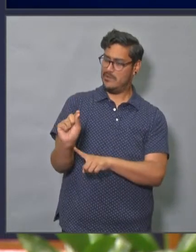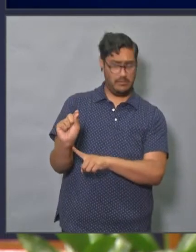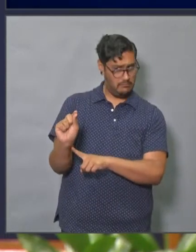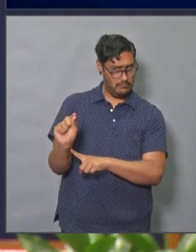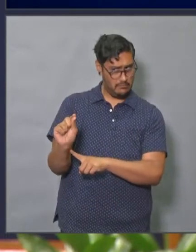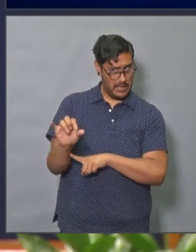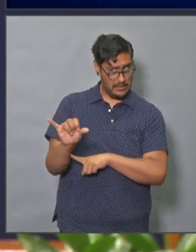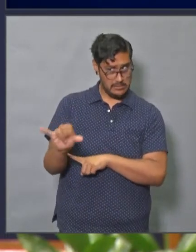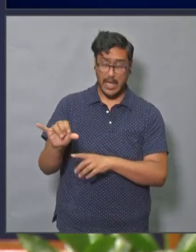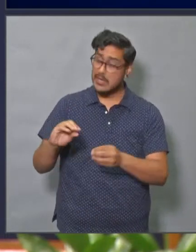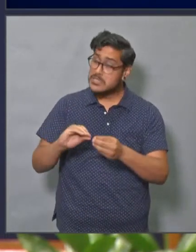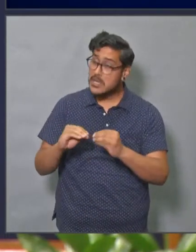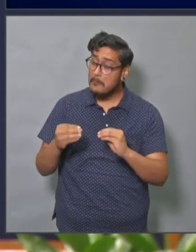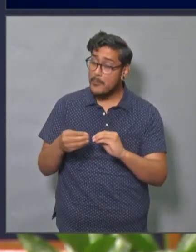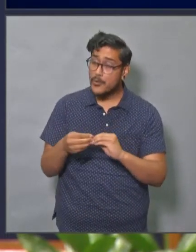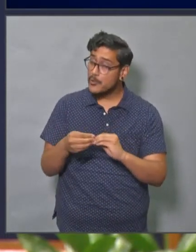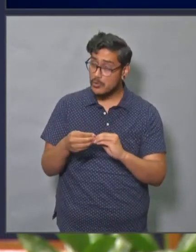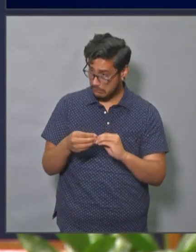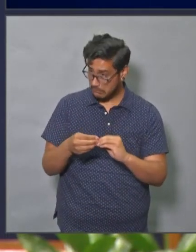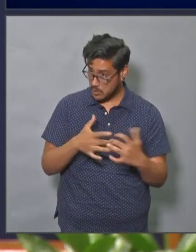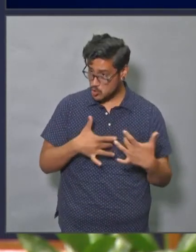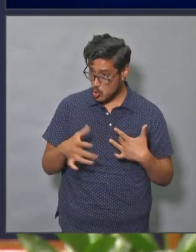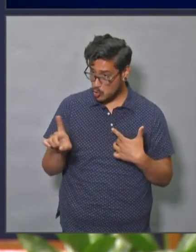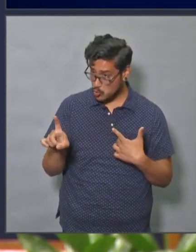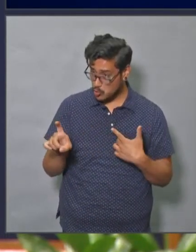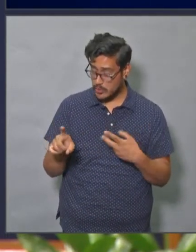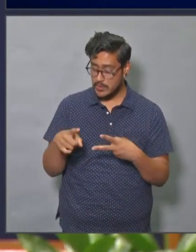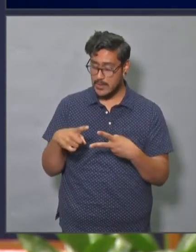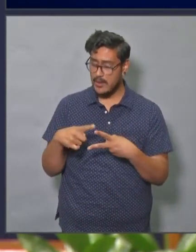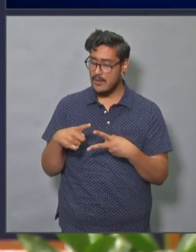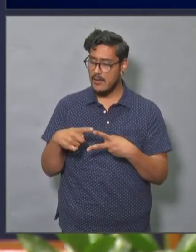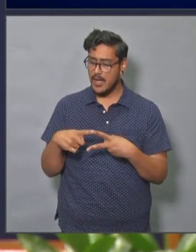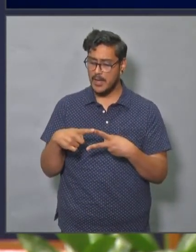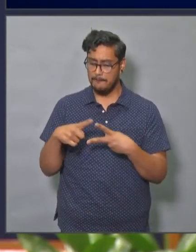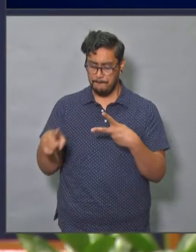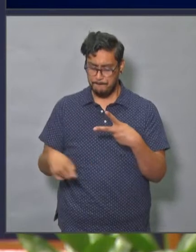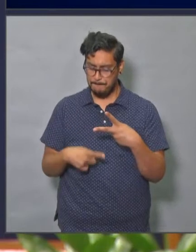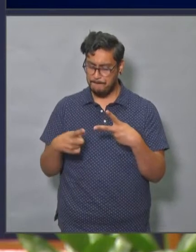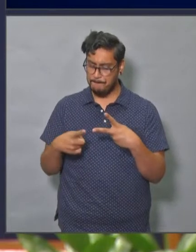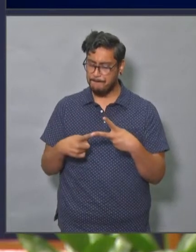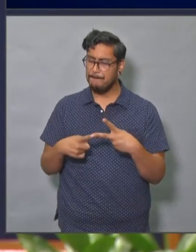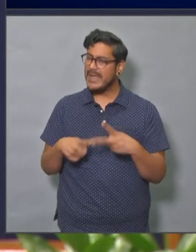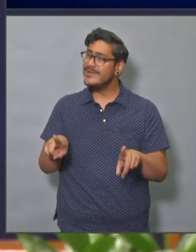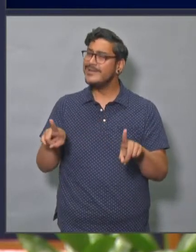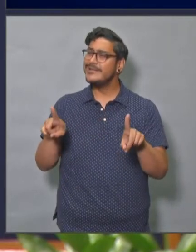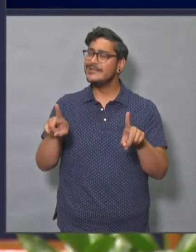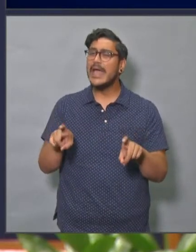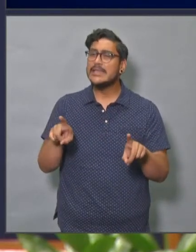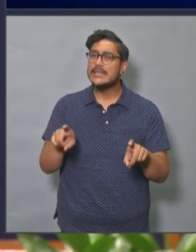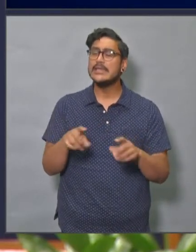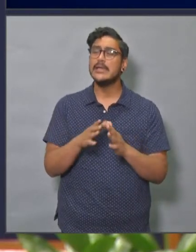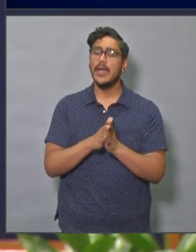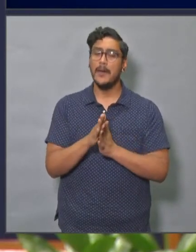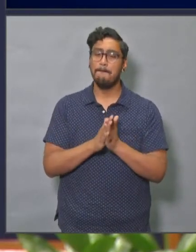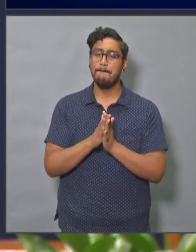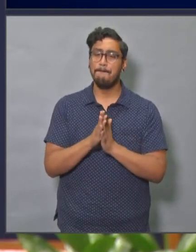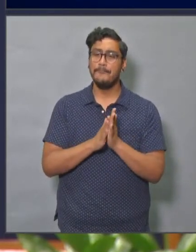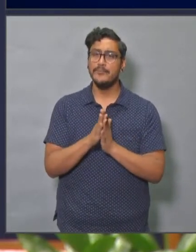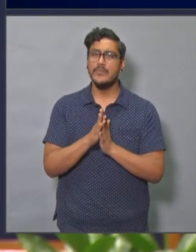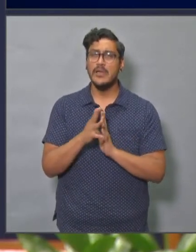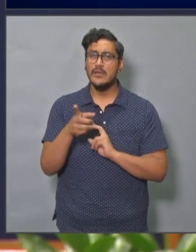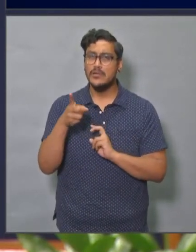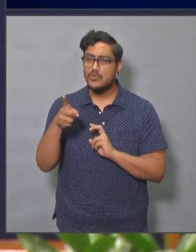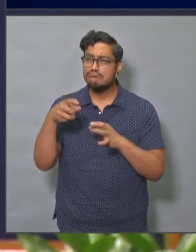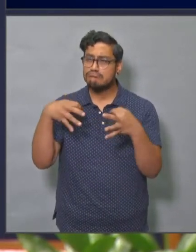any concerns. Mm-hmm. In regards to testing, it's often said, talked about